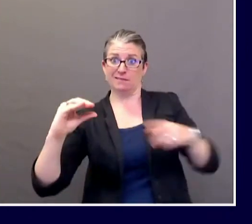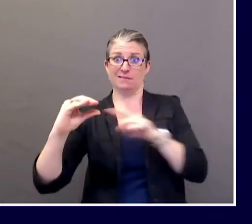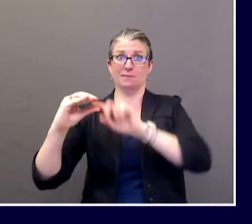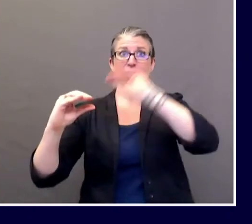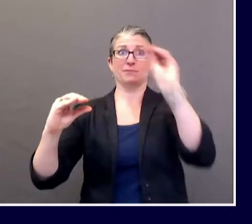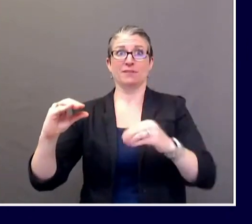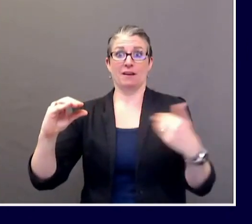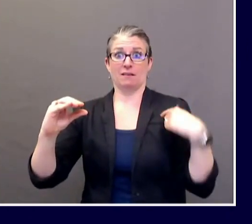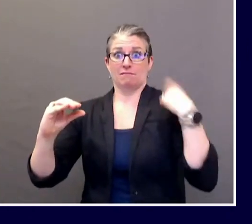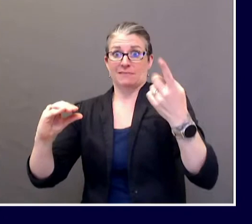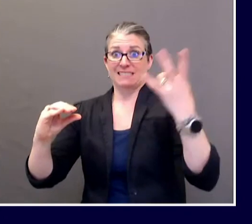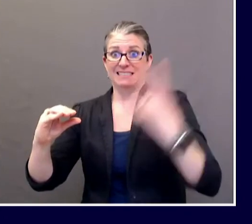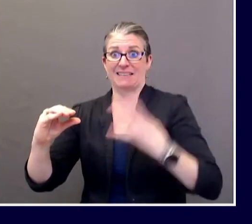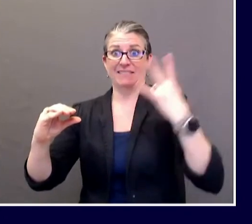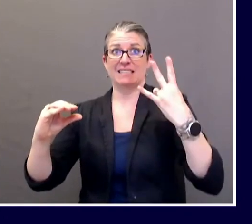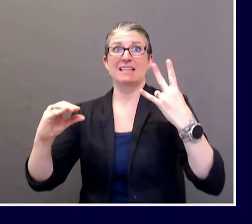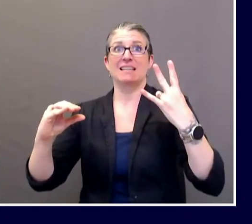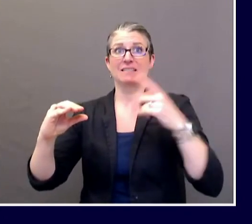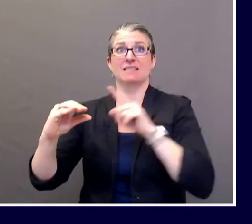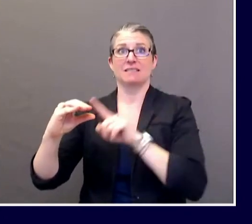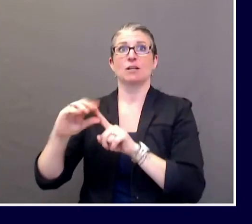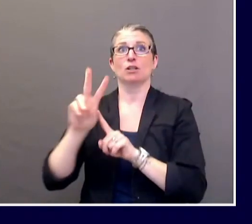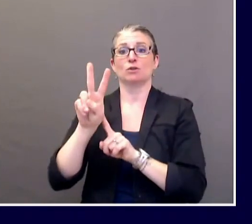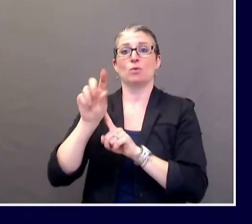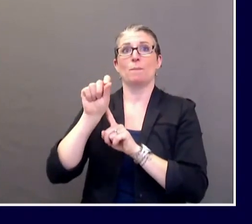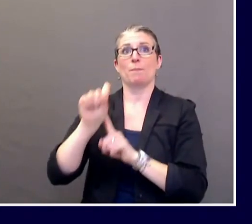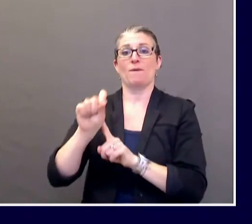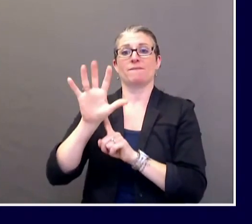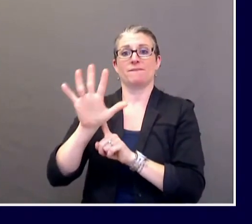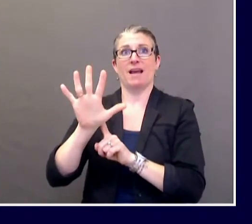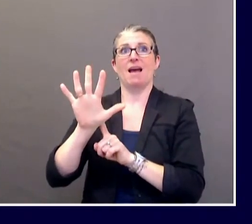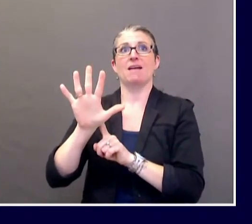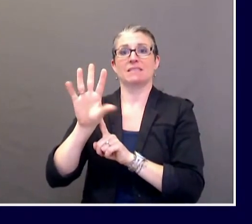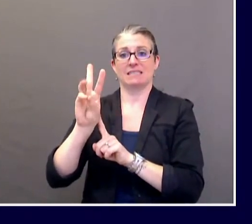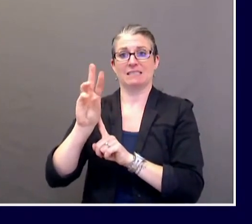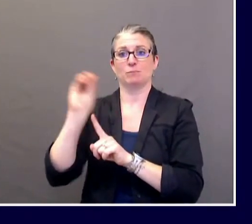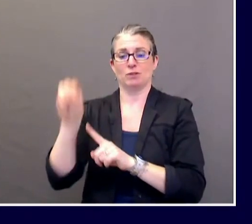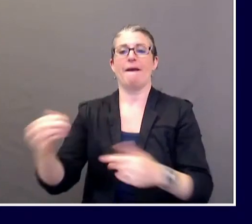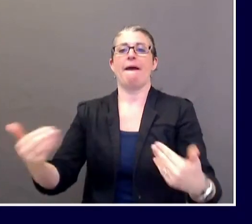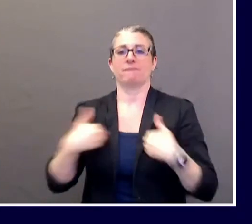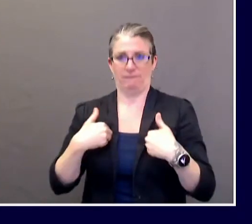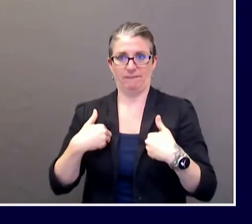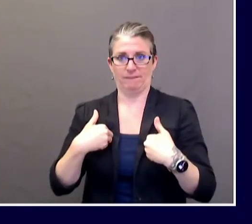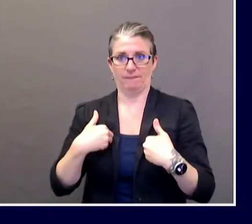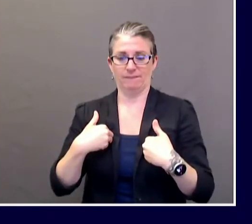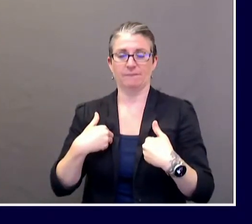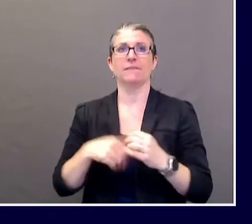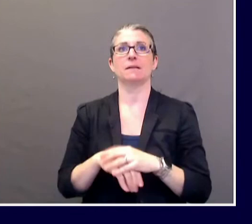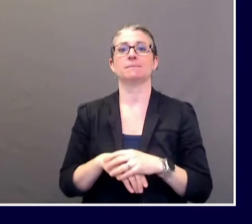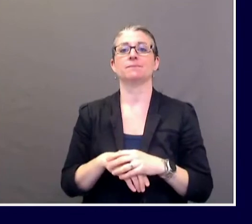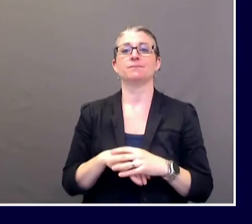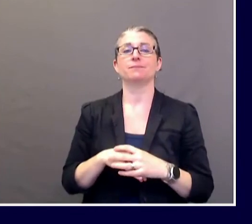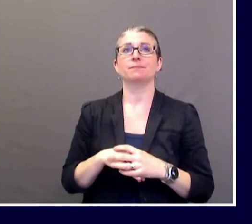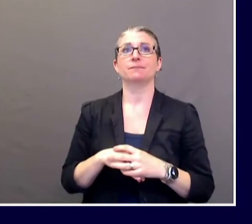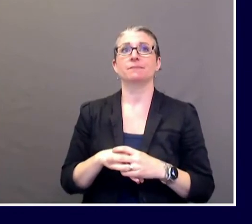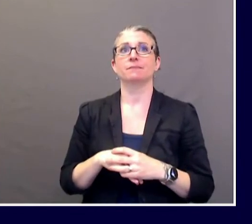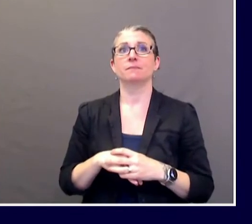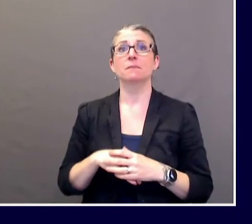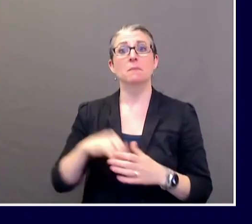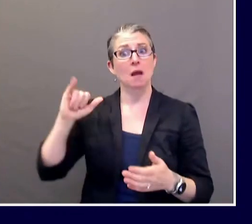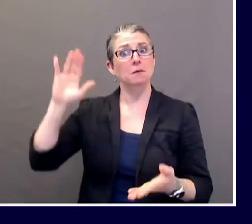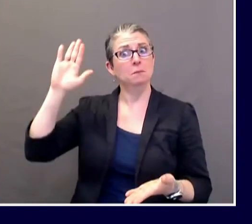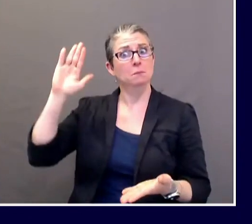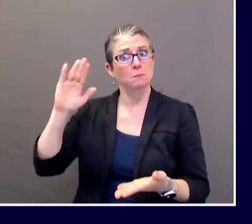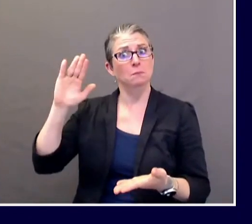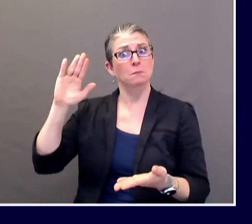now stands at 2.56% for our positivity rate. That number has come down. 1 week